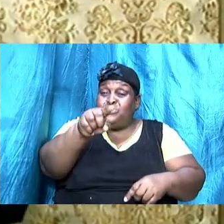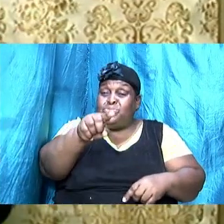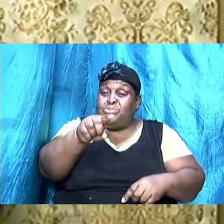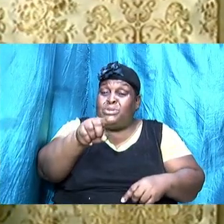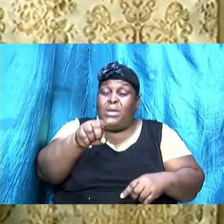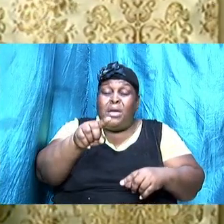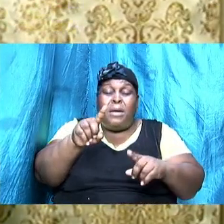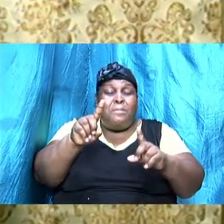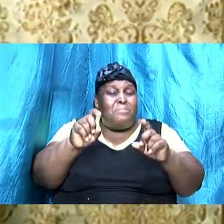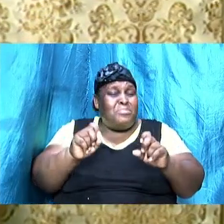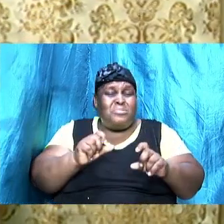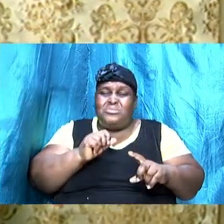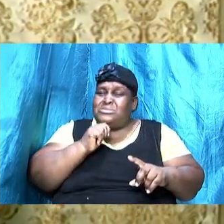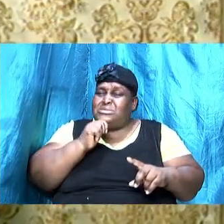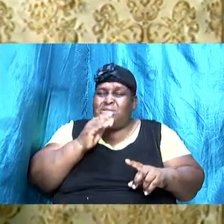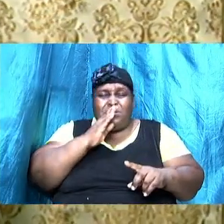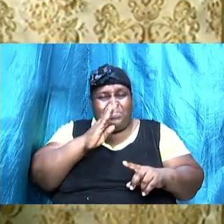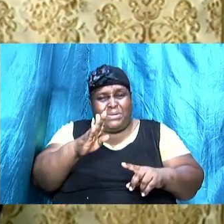be, because